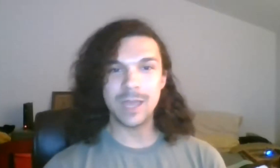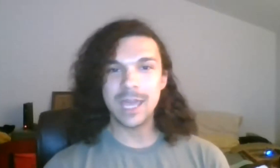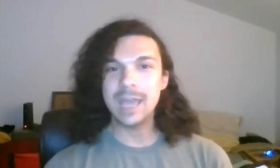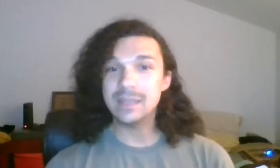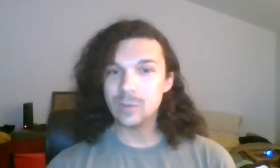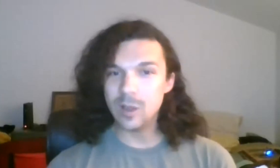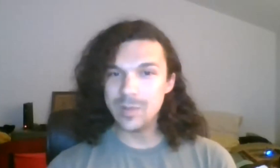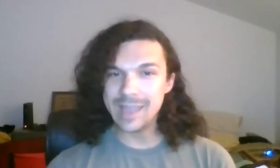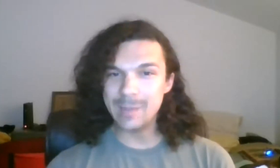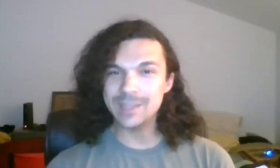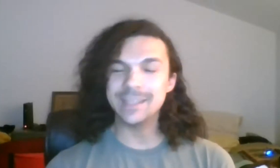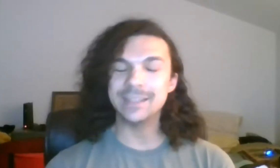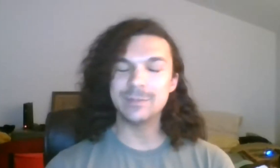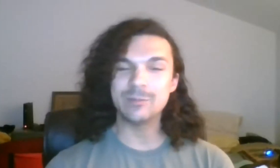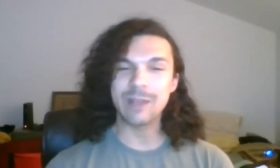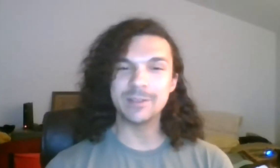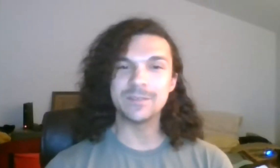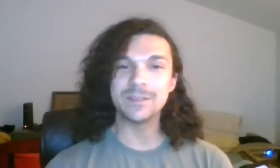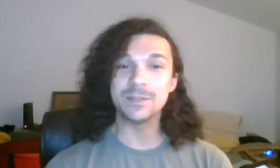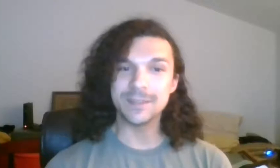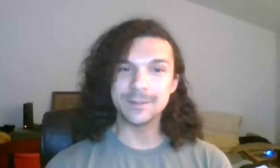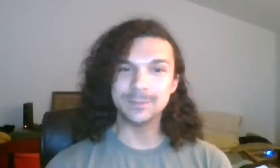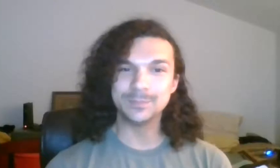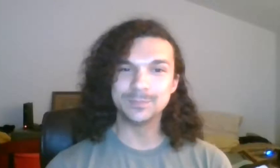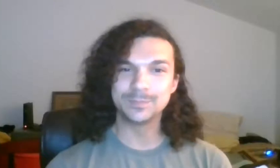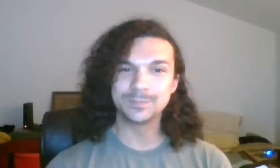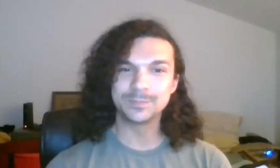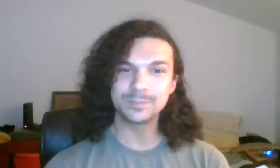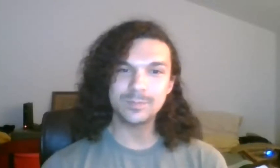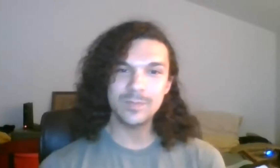below. This will open the captions in a separate browser for you to view.